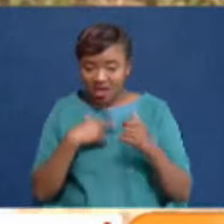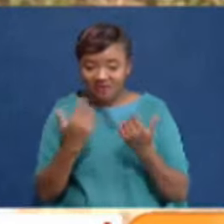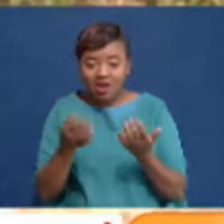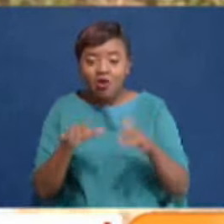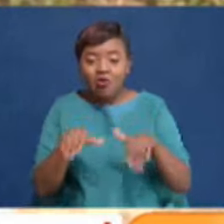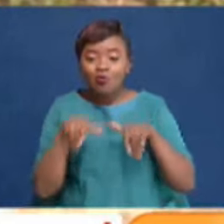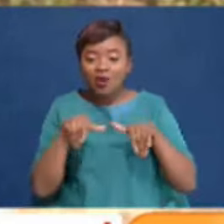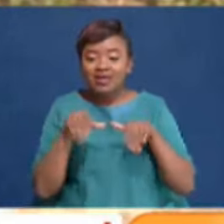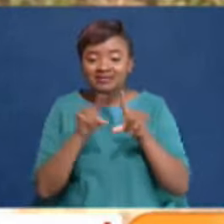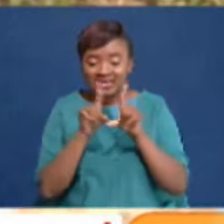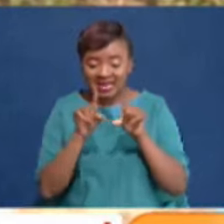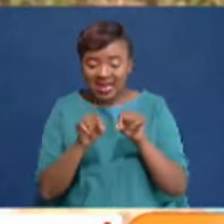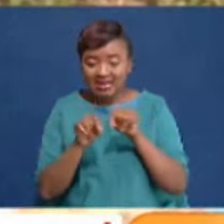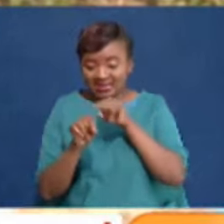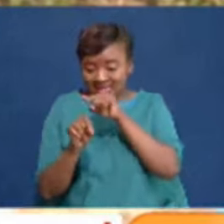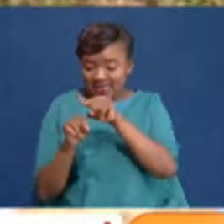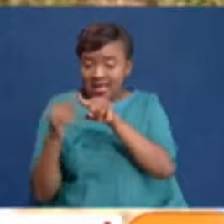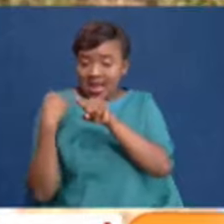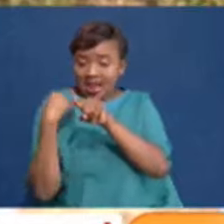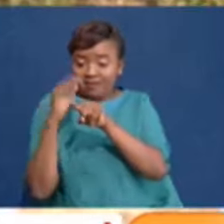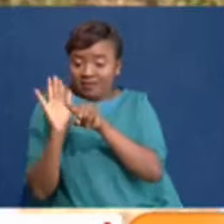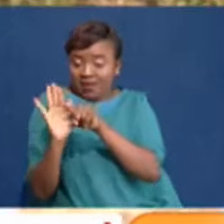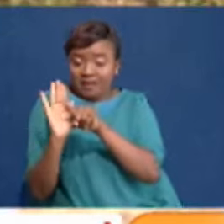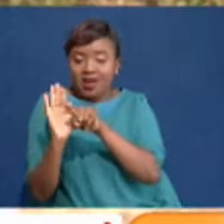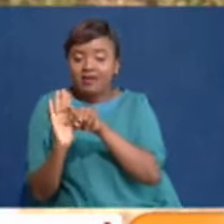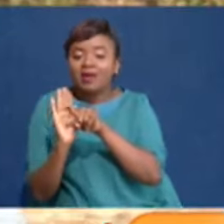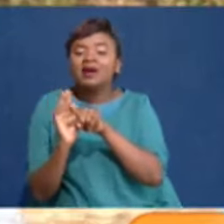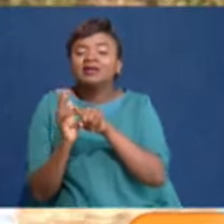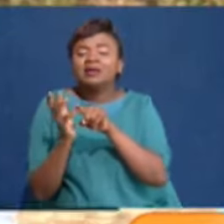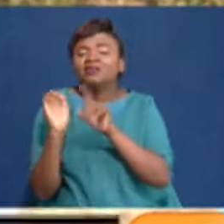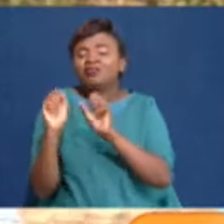afadhali tumike kama ID kumureji.